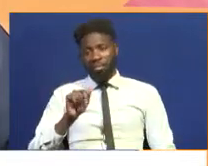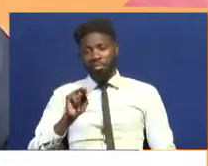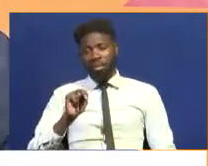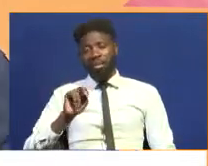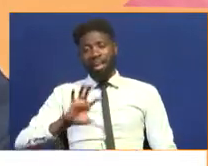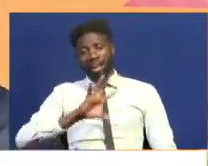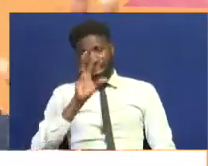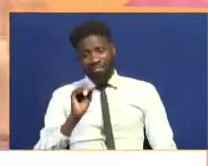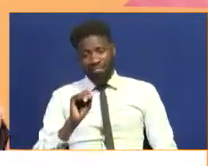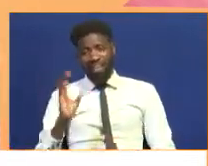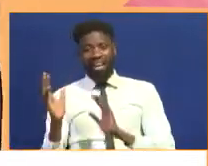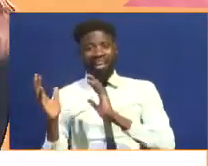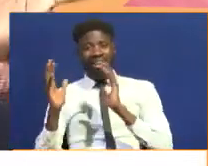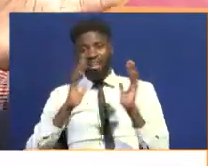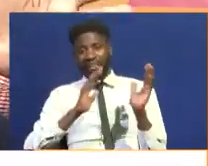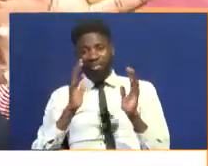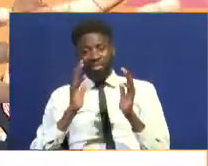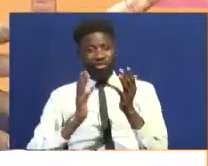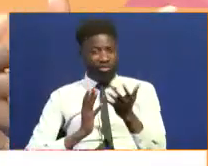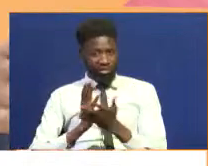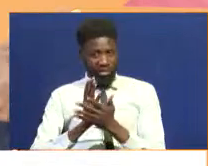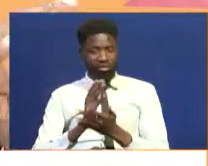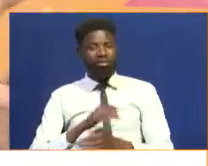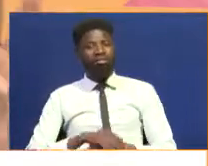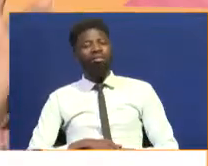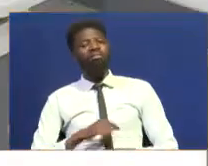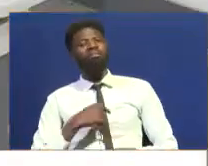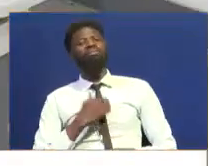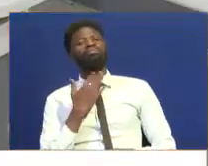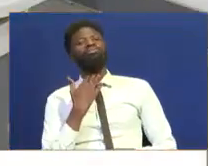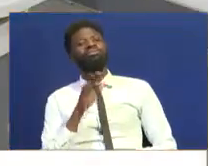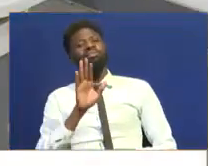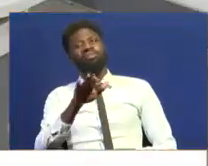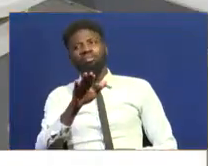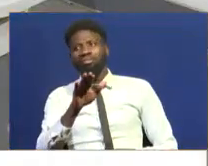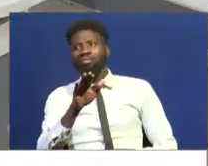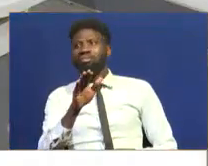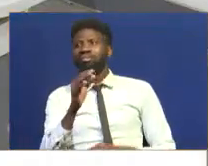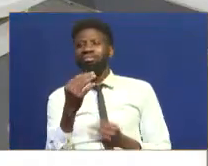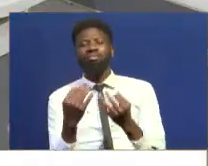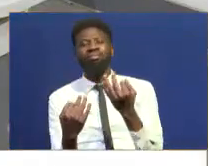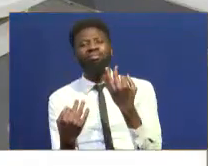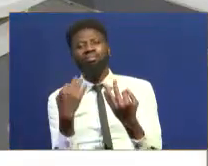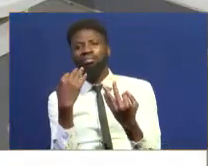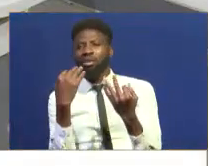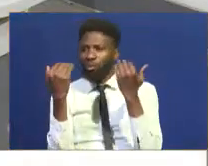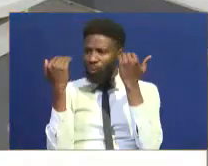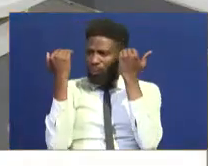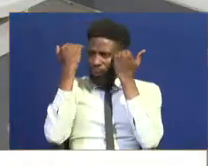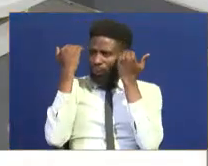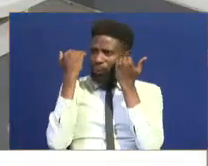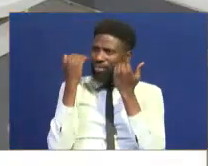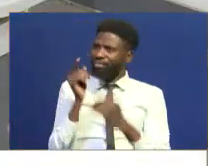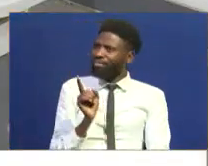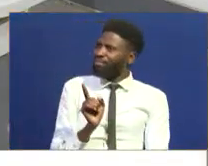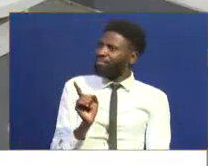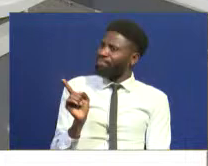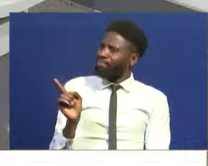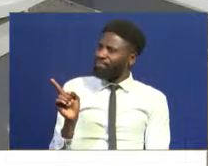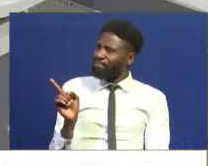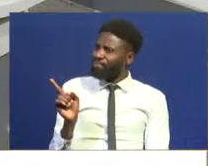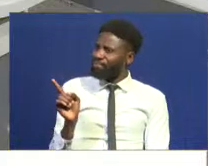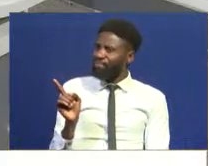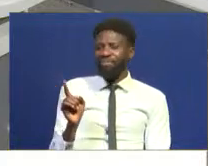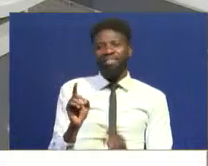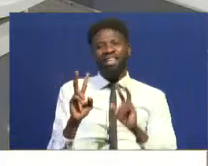morning. First of all, I want to pick up your brains on what is happening in the courts. I mean, this impeachment